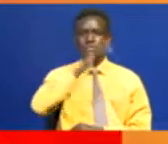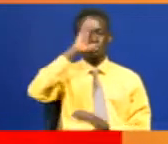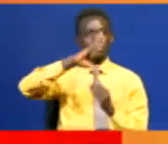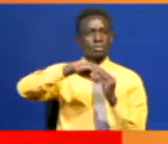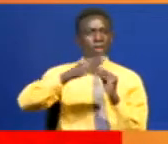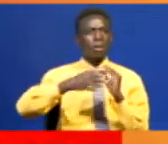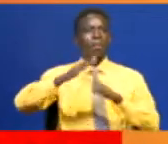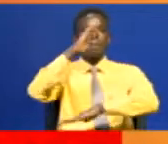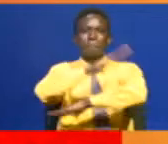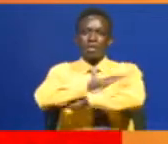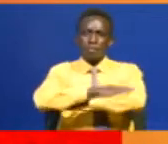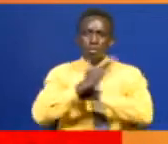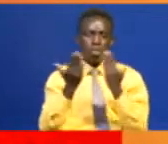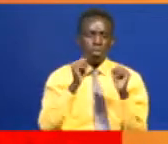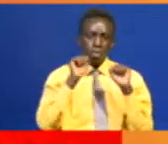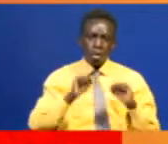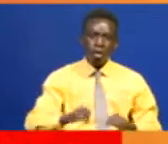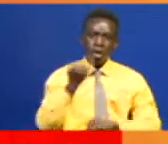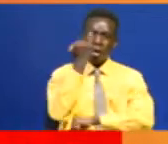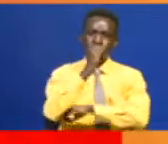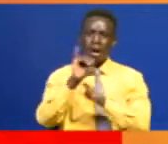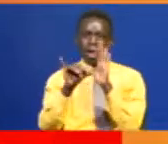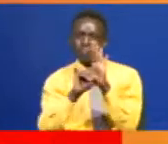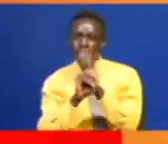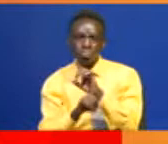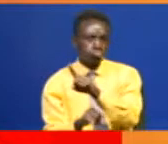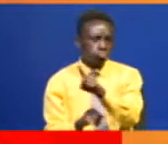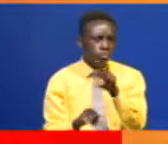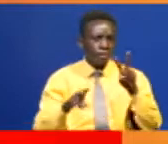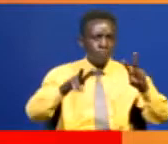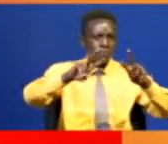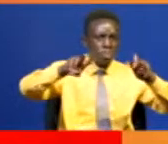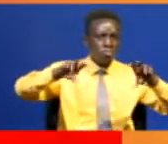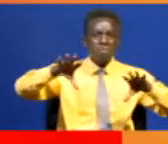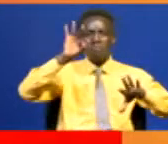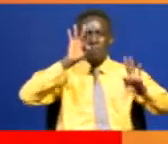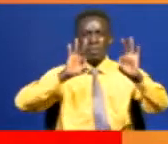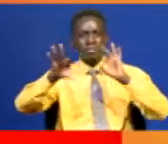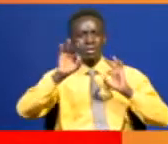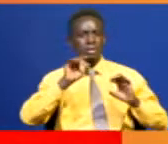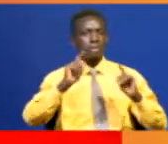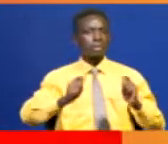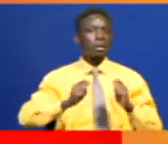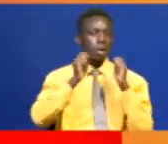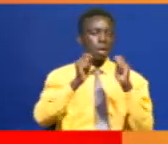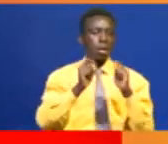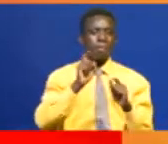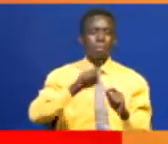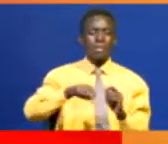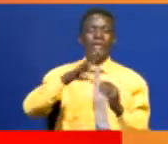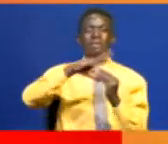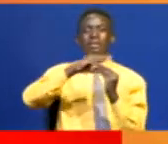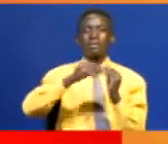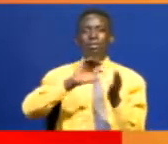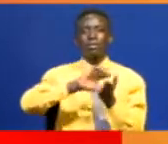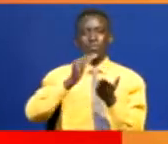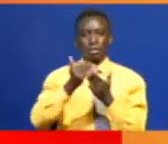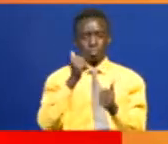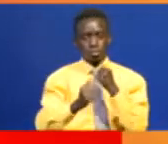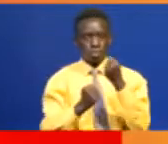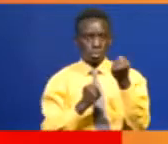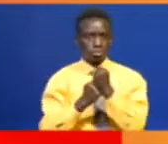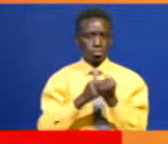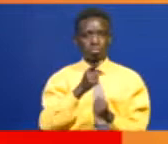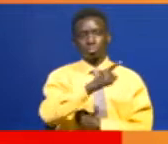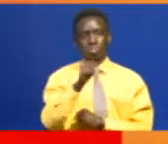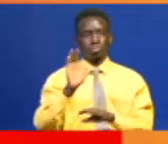where we can identify and nurture talents, but also create a fund that is going to support those musicians, okay, to understand what kind of music